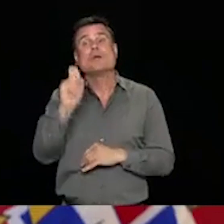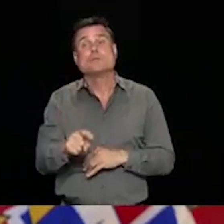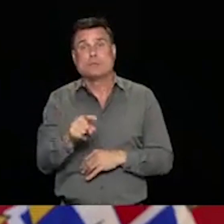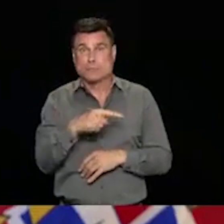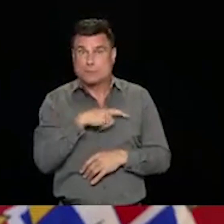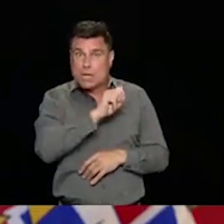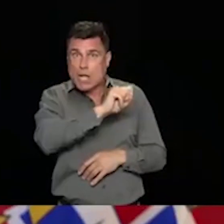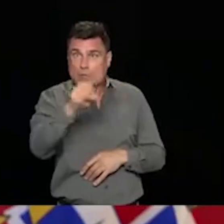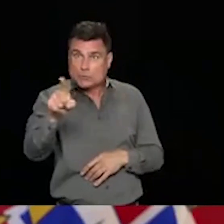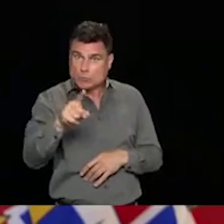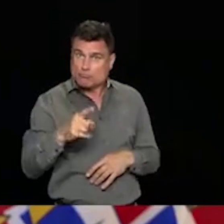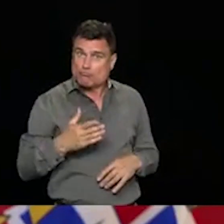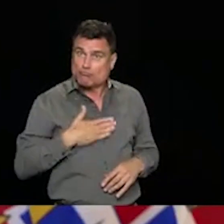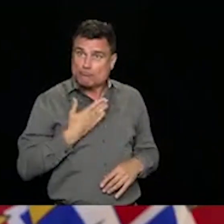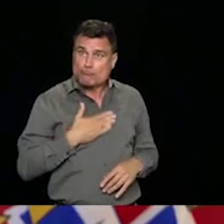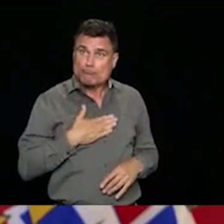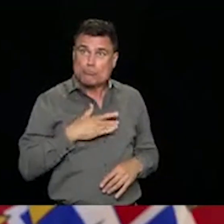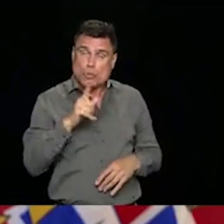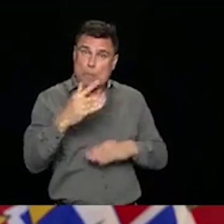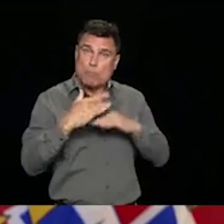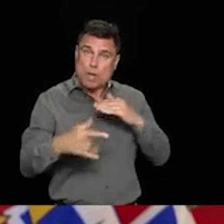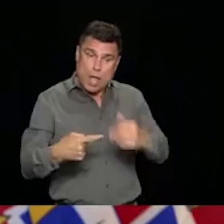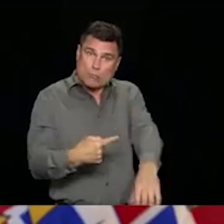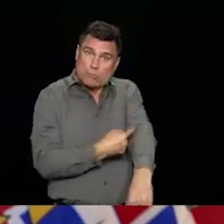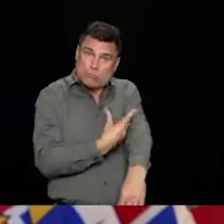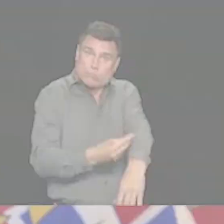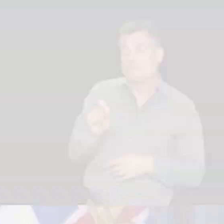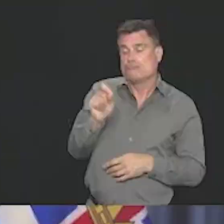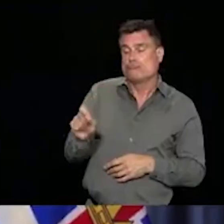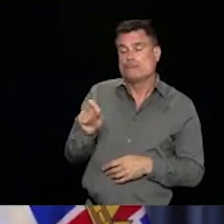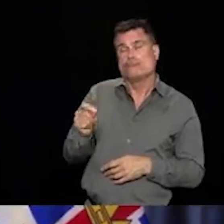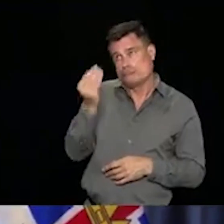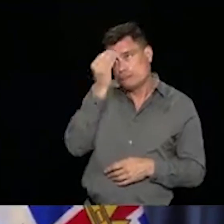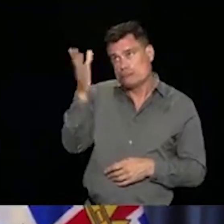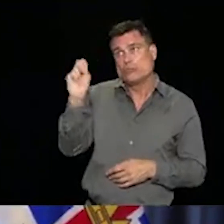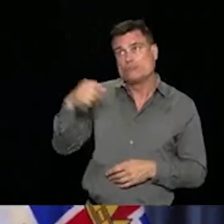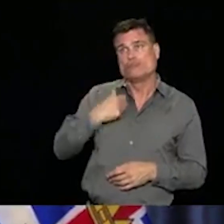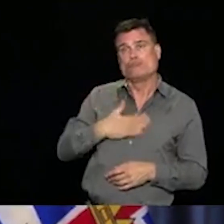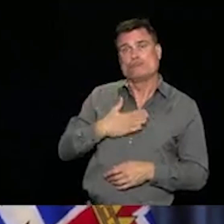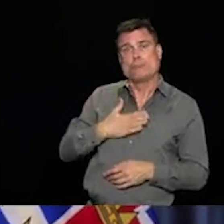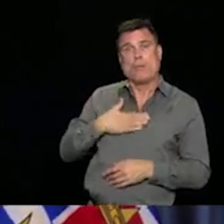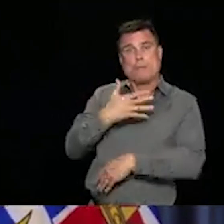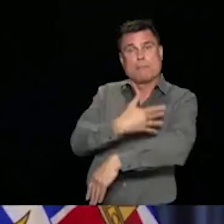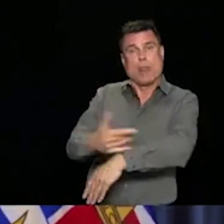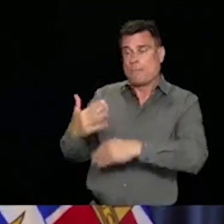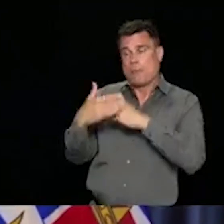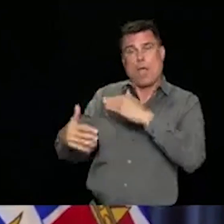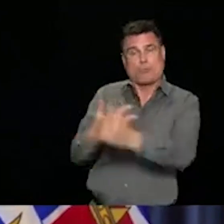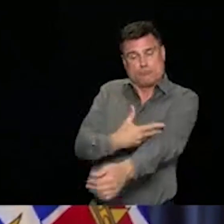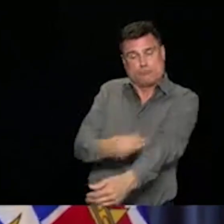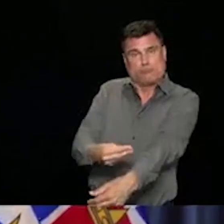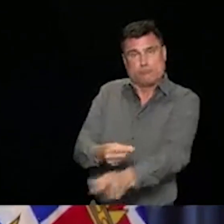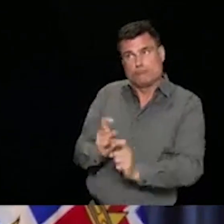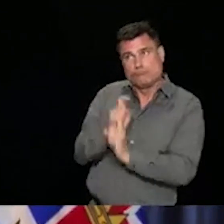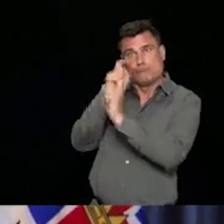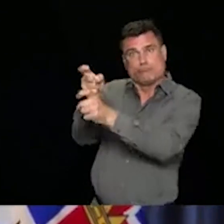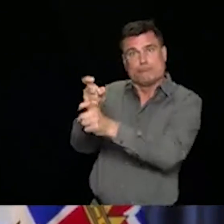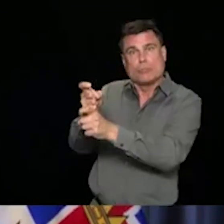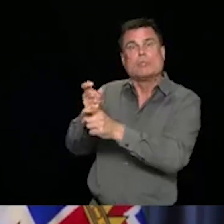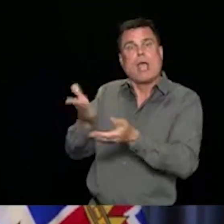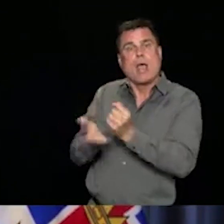lots of people who we can test when we have a good serology test. I was hesitant to answer questions on polling, but I would say